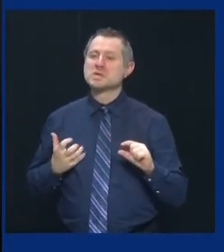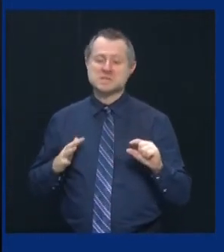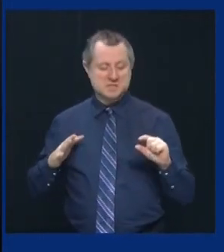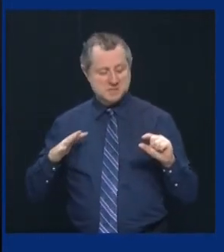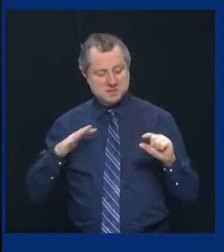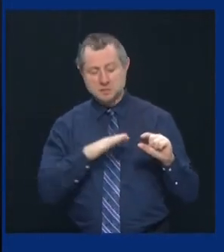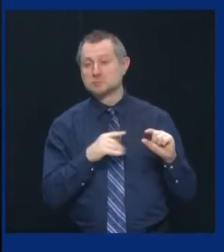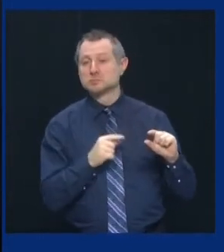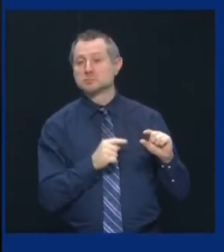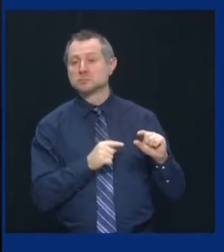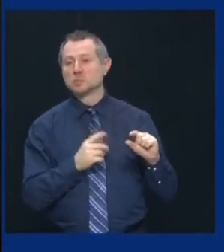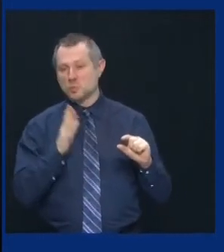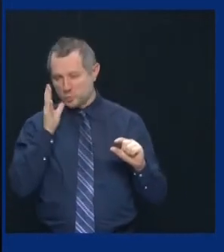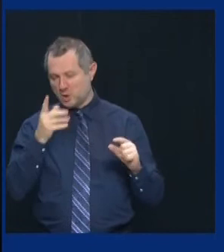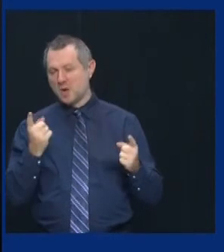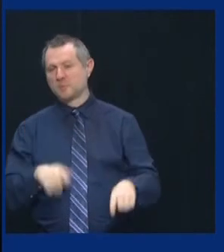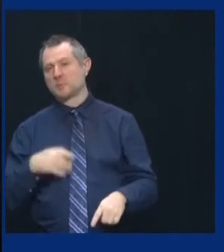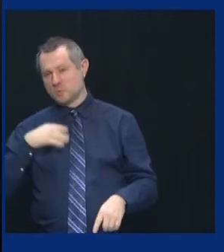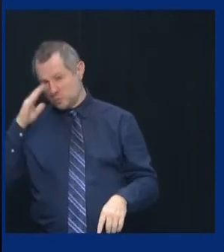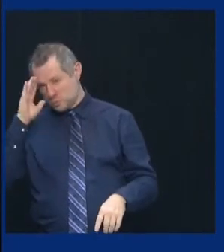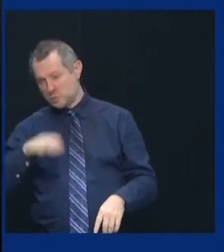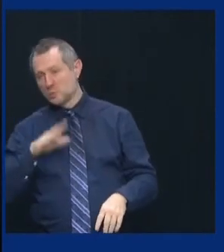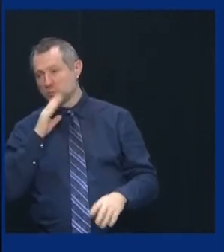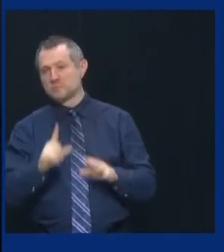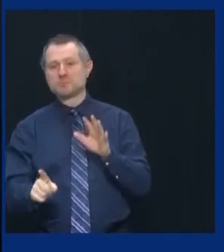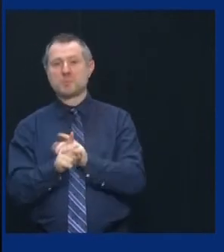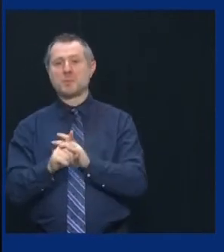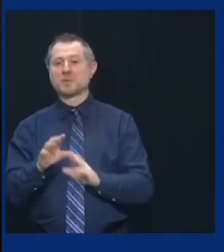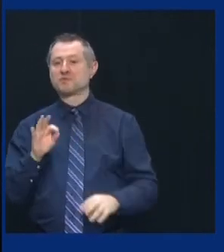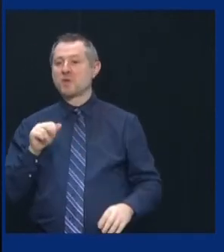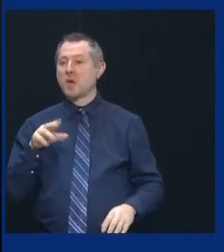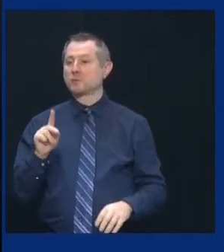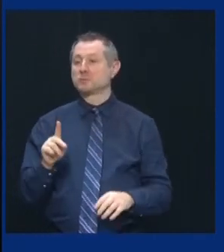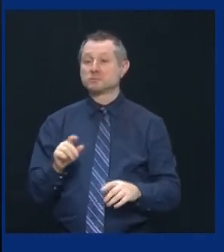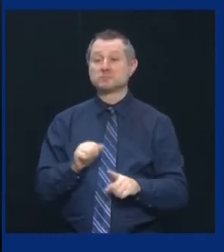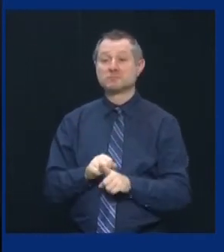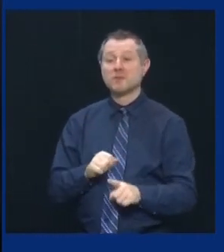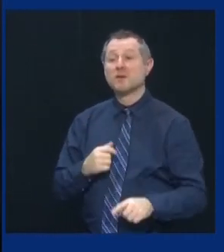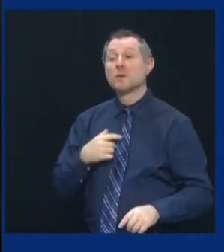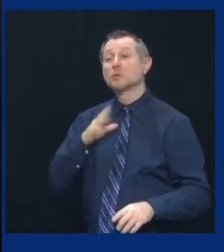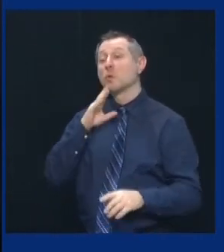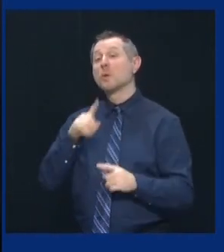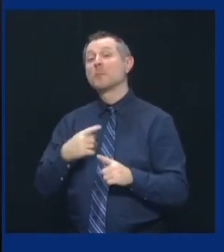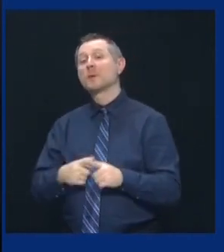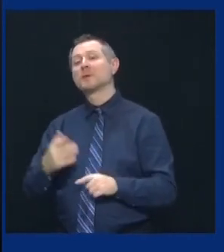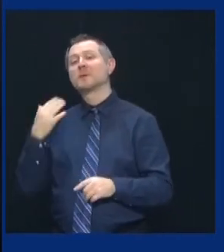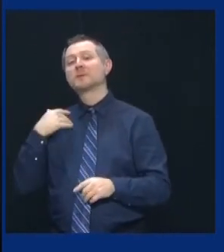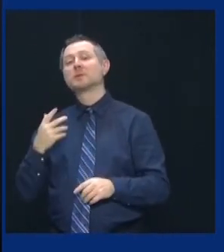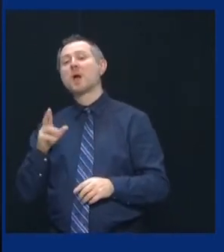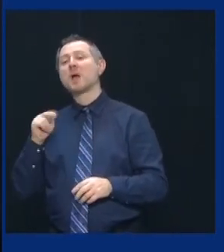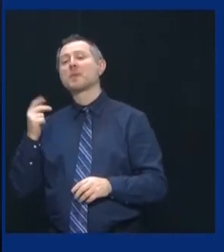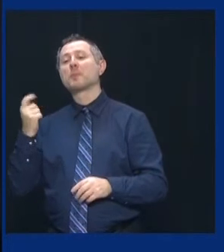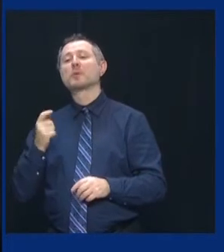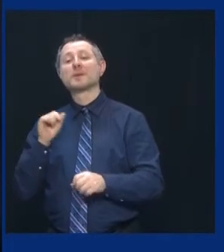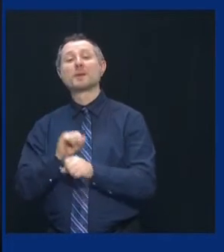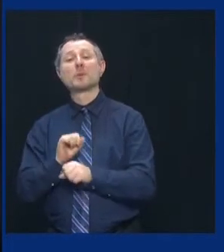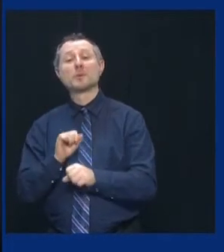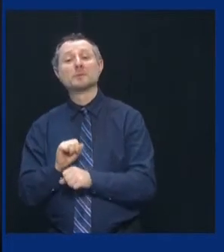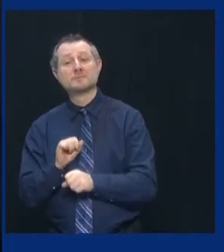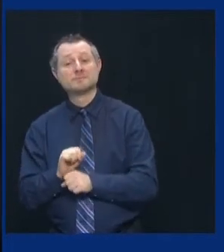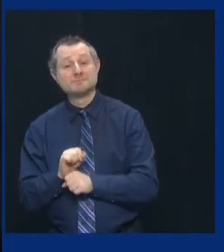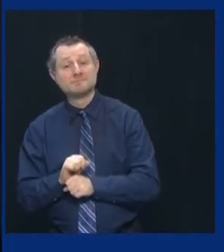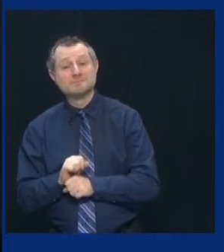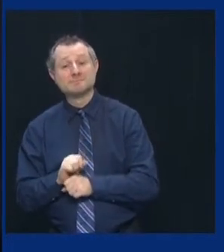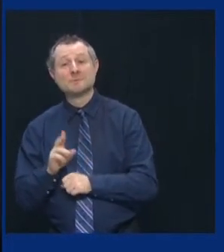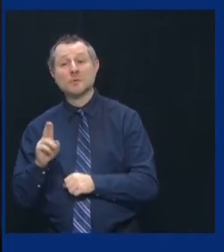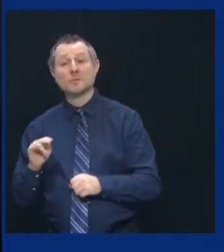a level of fraud. We had this conversation when we were talking about the unemployment benefits and how